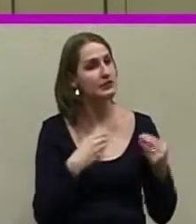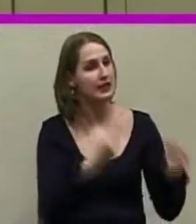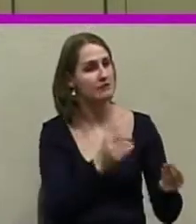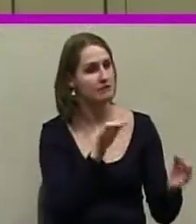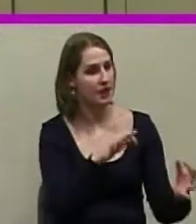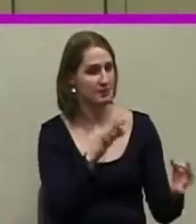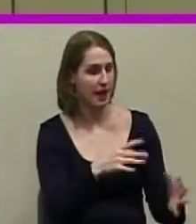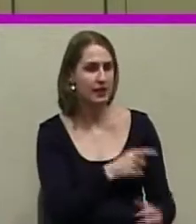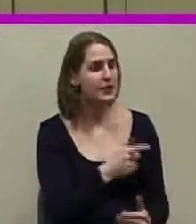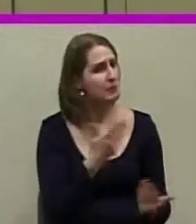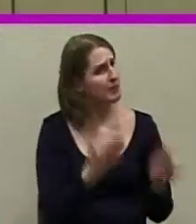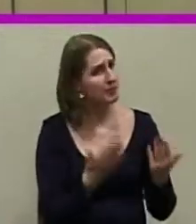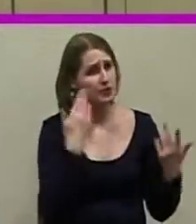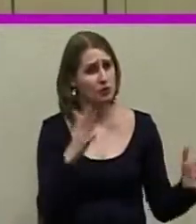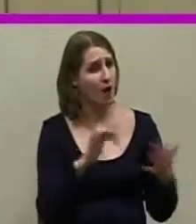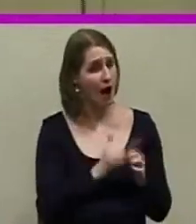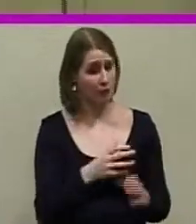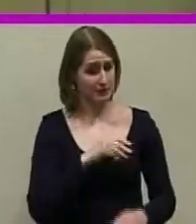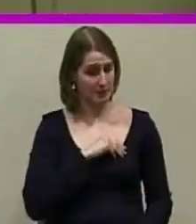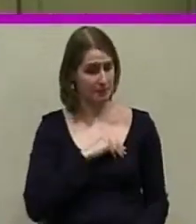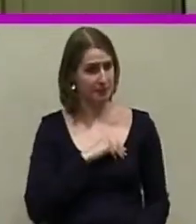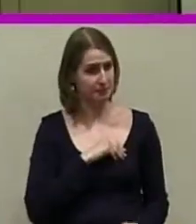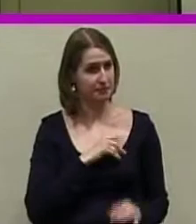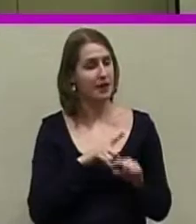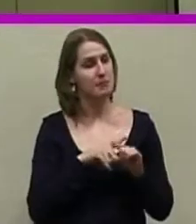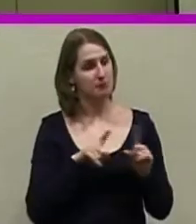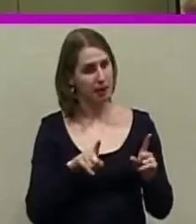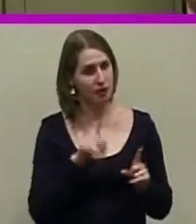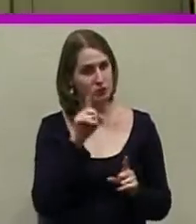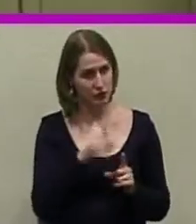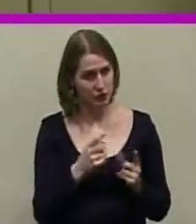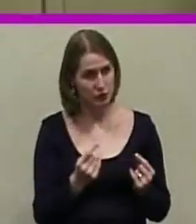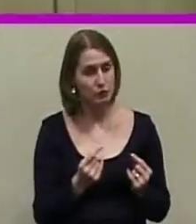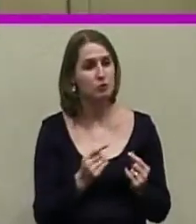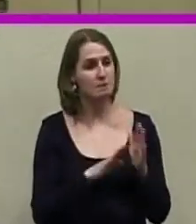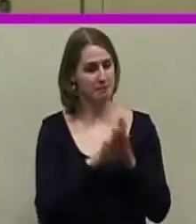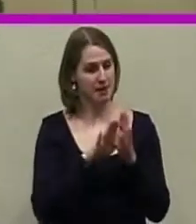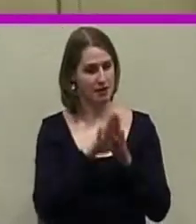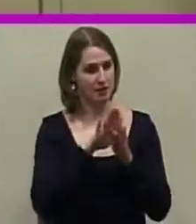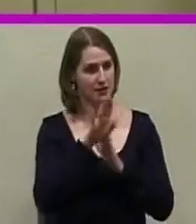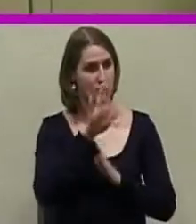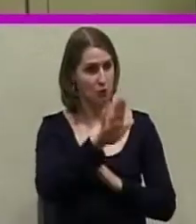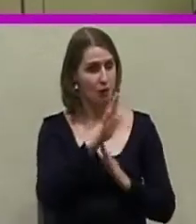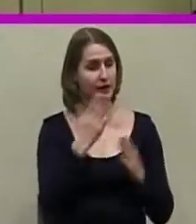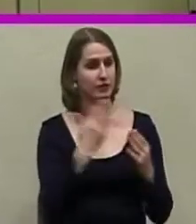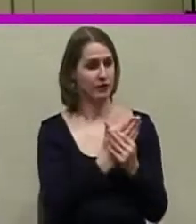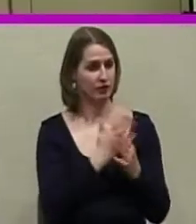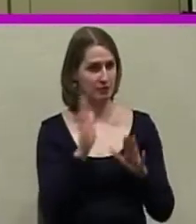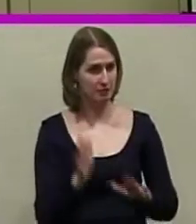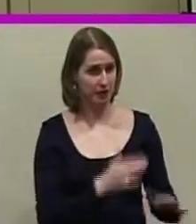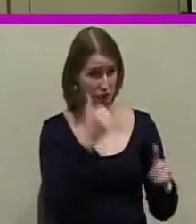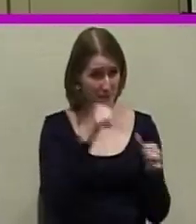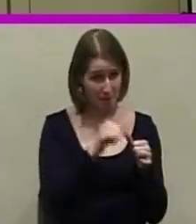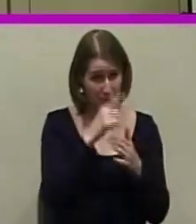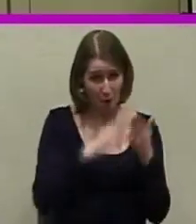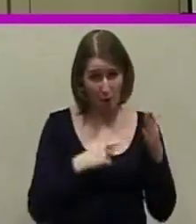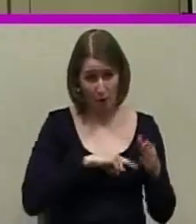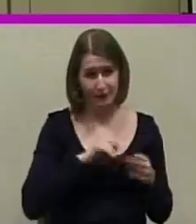Okay? That's part of what we're doing. What you need to do is you're building your intervention plans. Remember what we know about